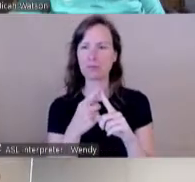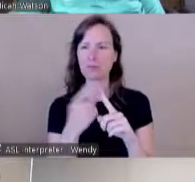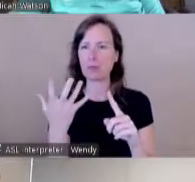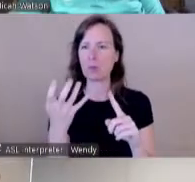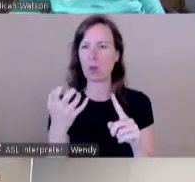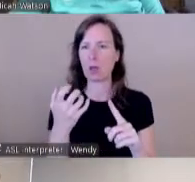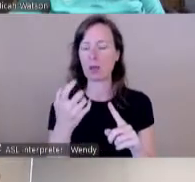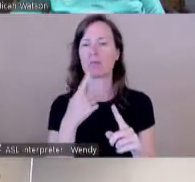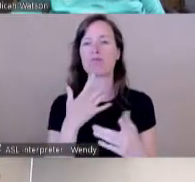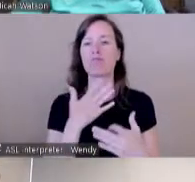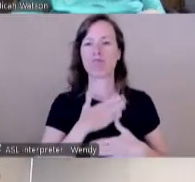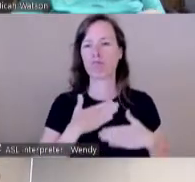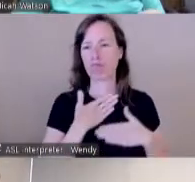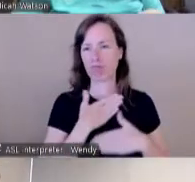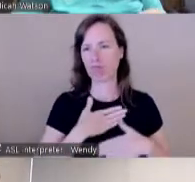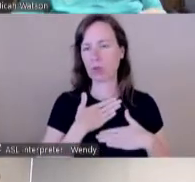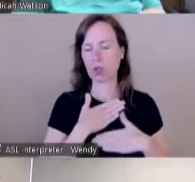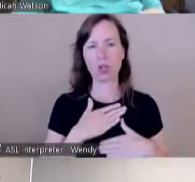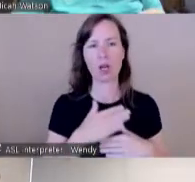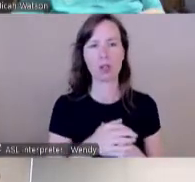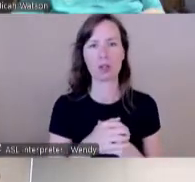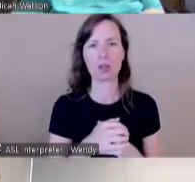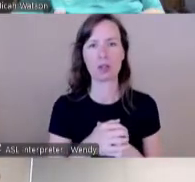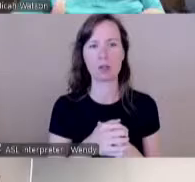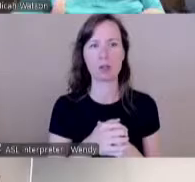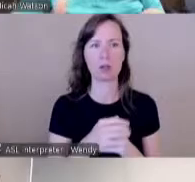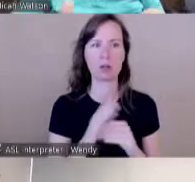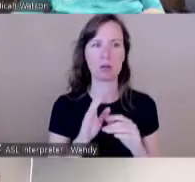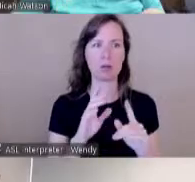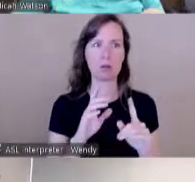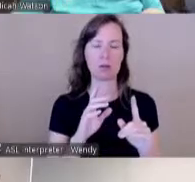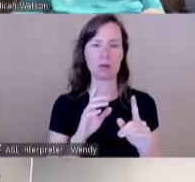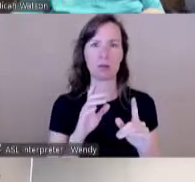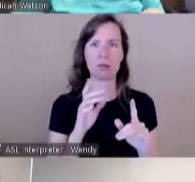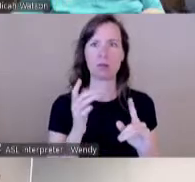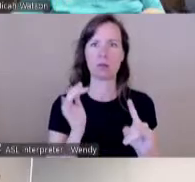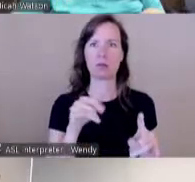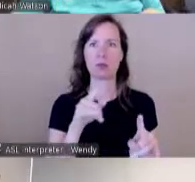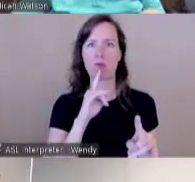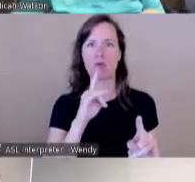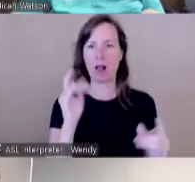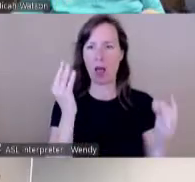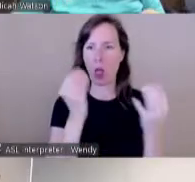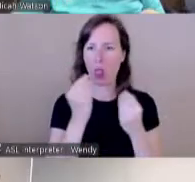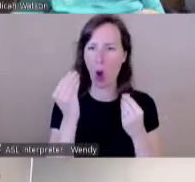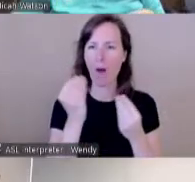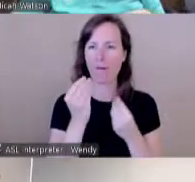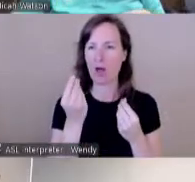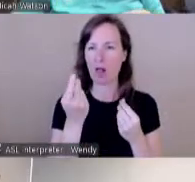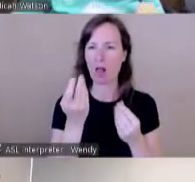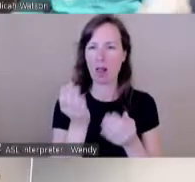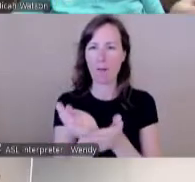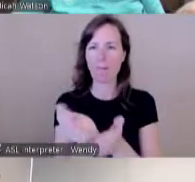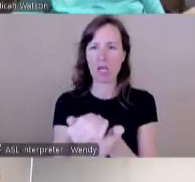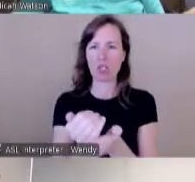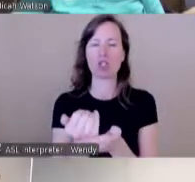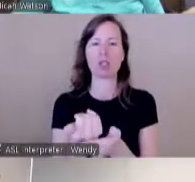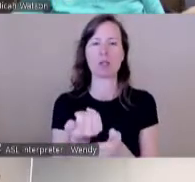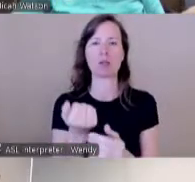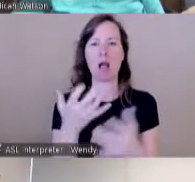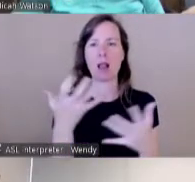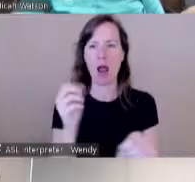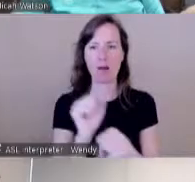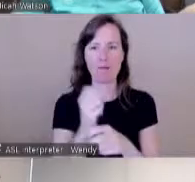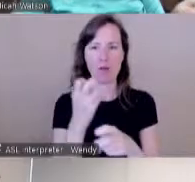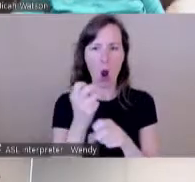my appreciation for how thoughtfully this budget was approached, I think, and all the hard work that has gone into